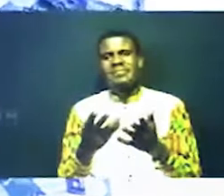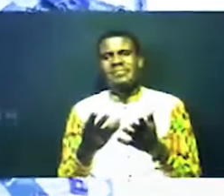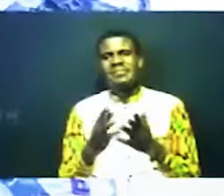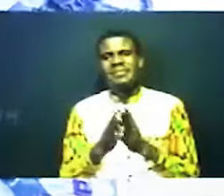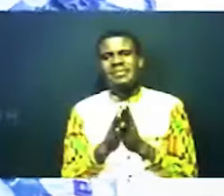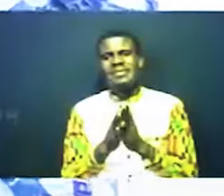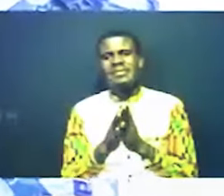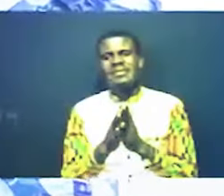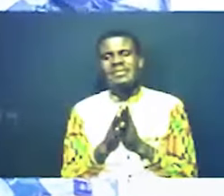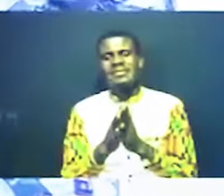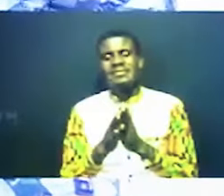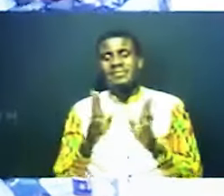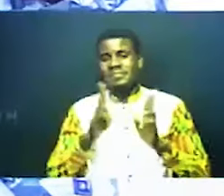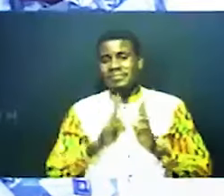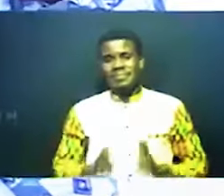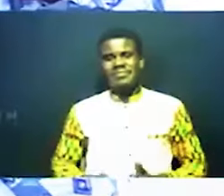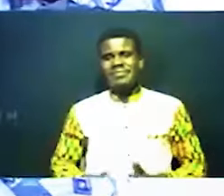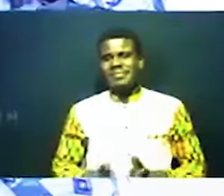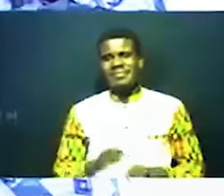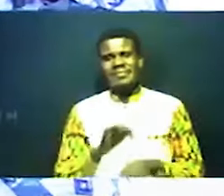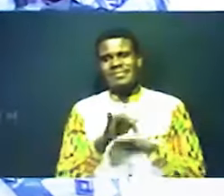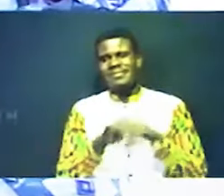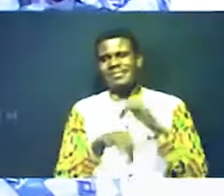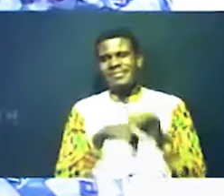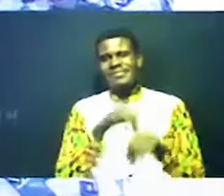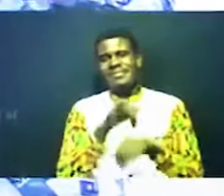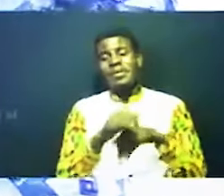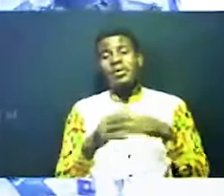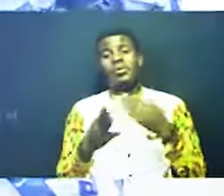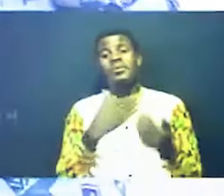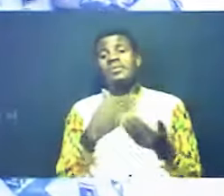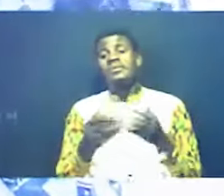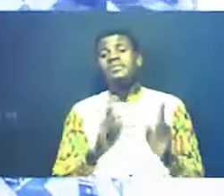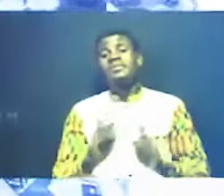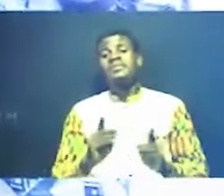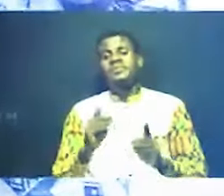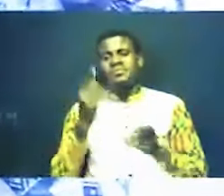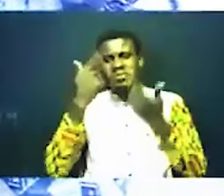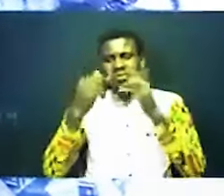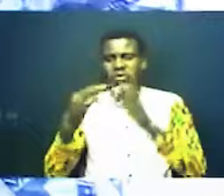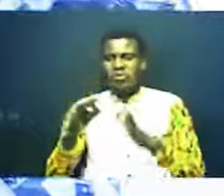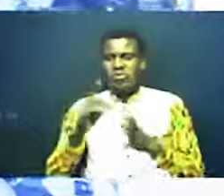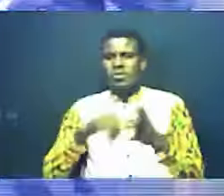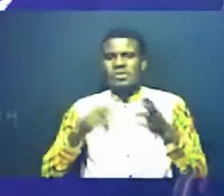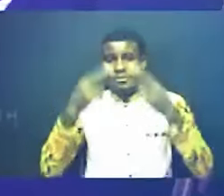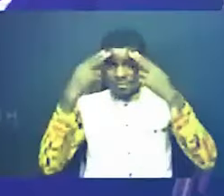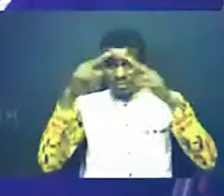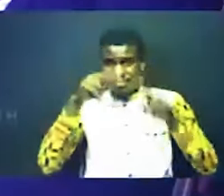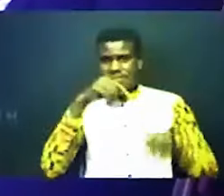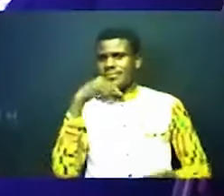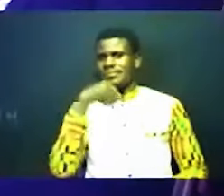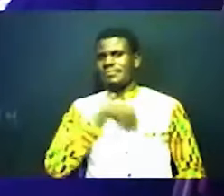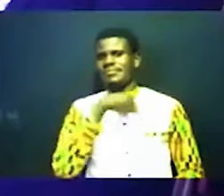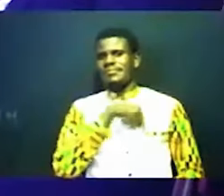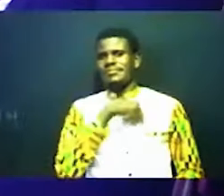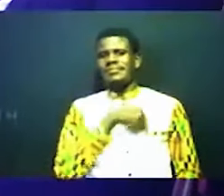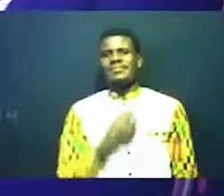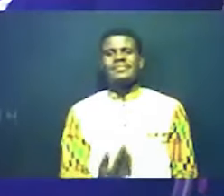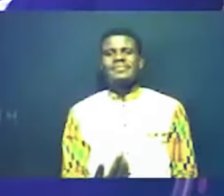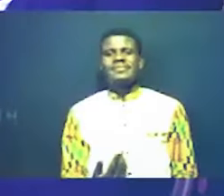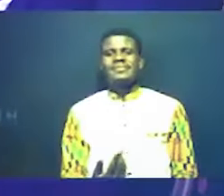whatever he does on the outside is because of the condition on the inside. So you are